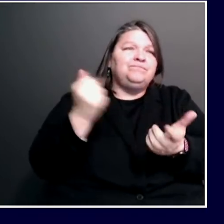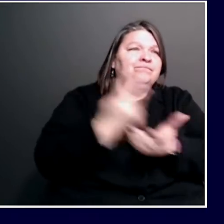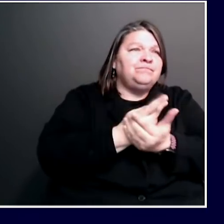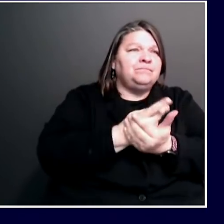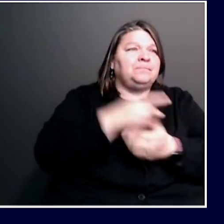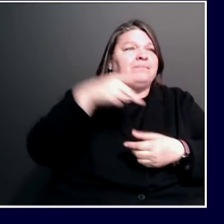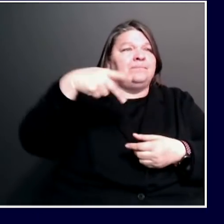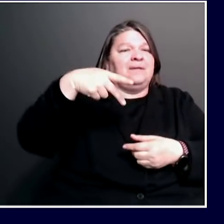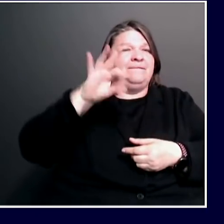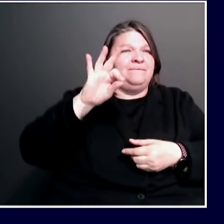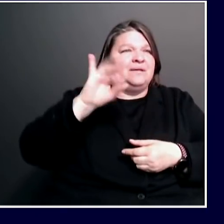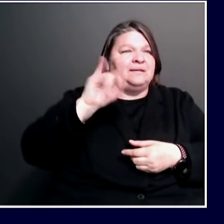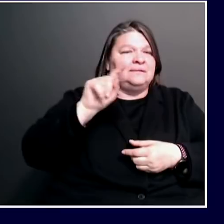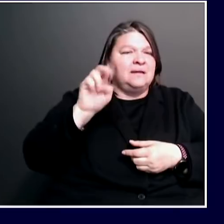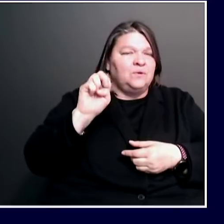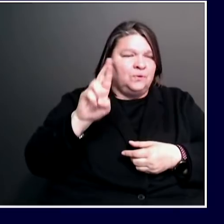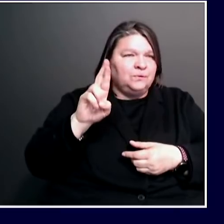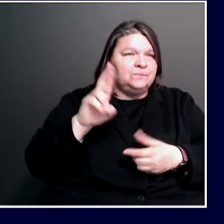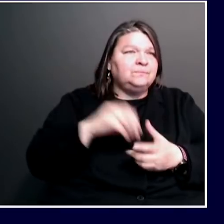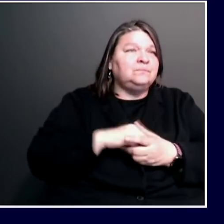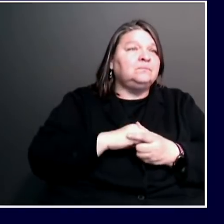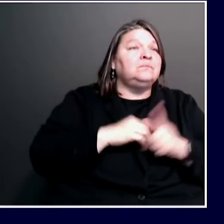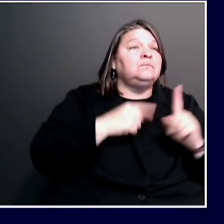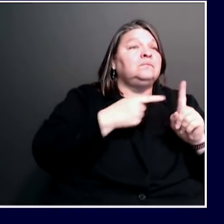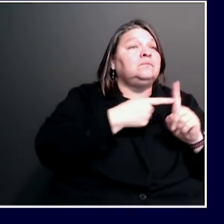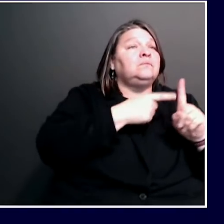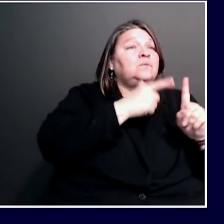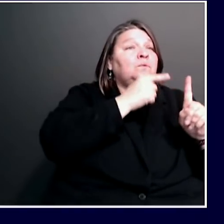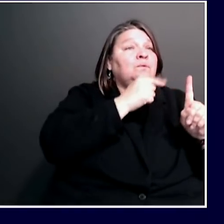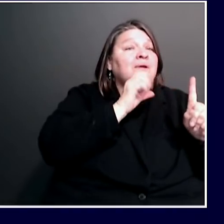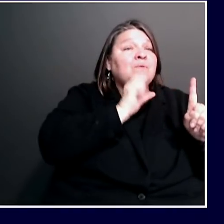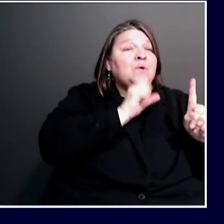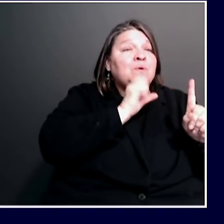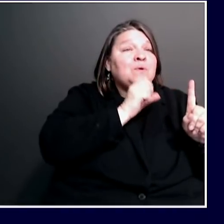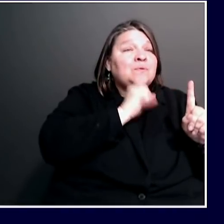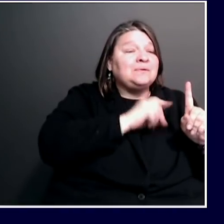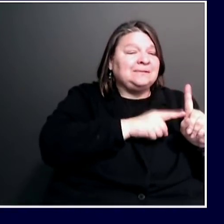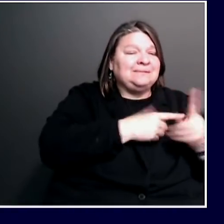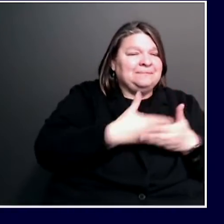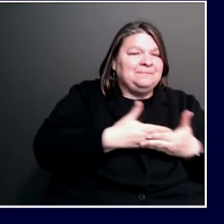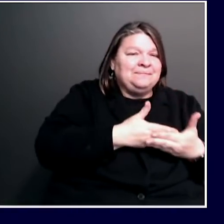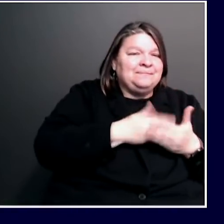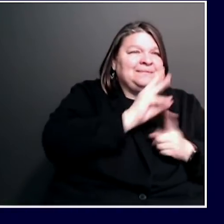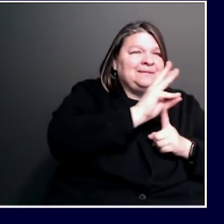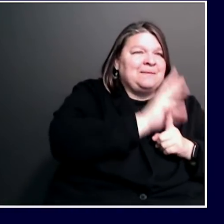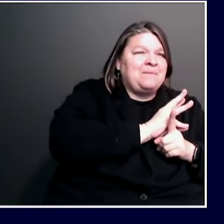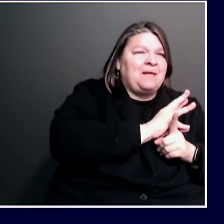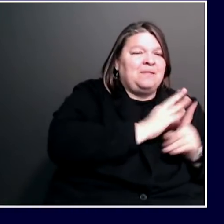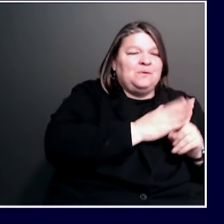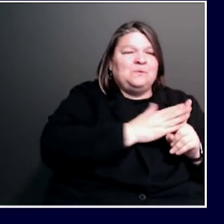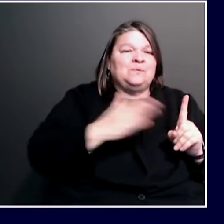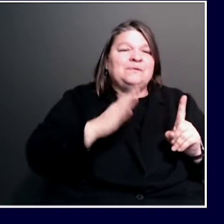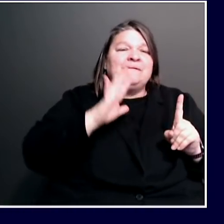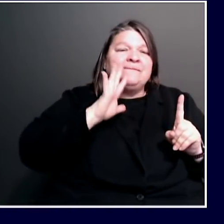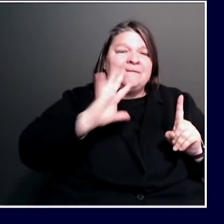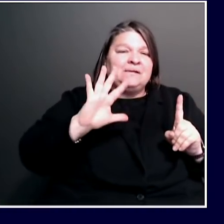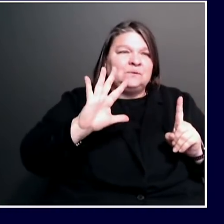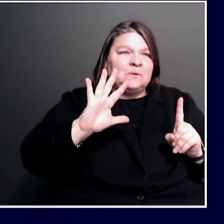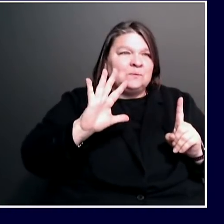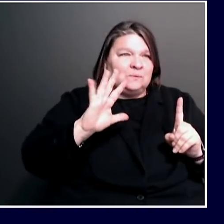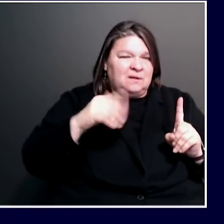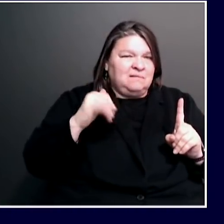children between the ages of 6 months and 5 years. And we've talked about this a few times during these briefings.